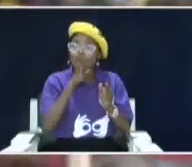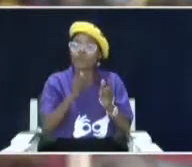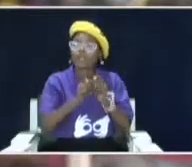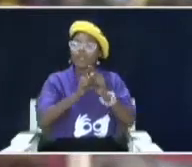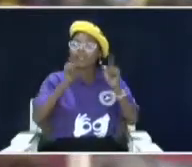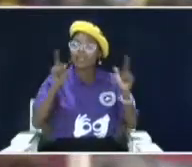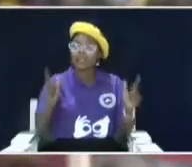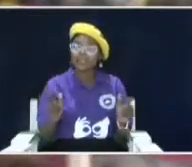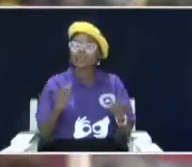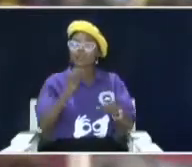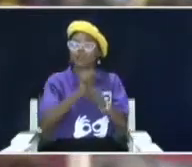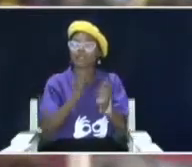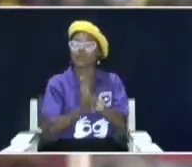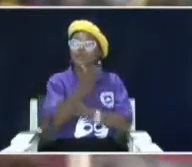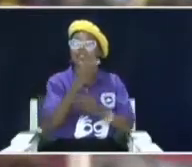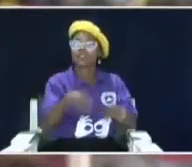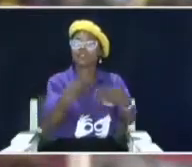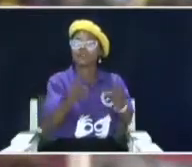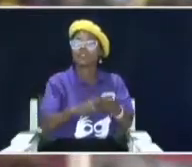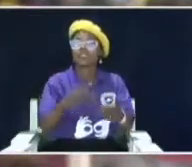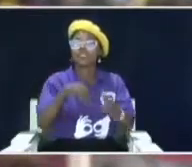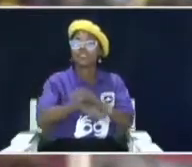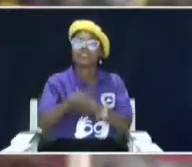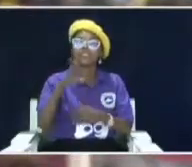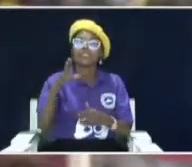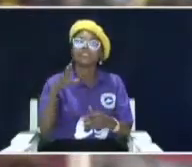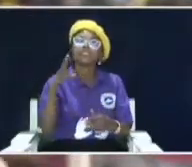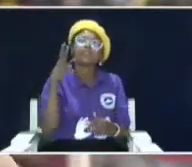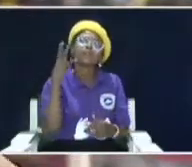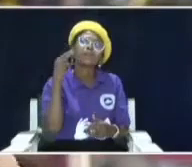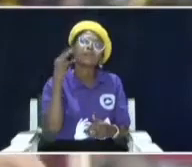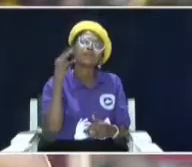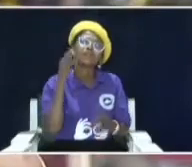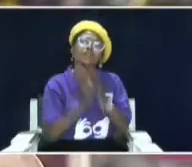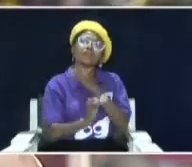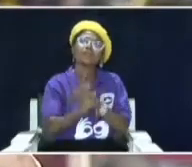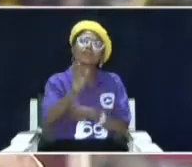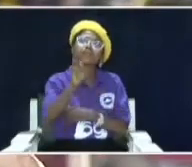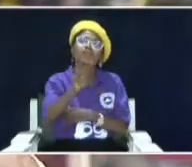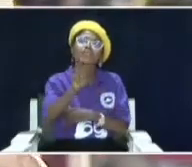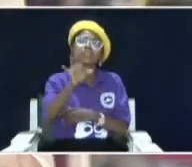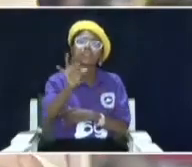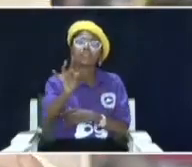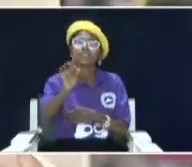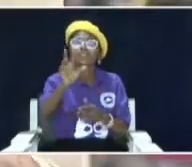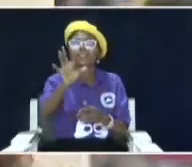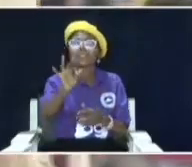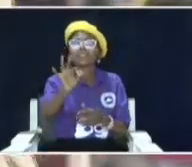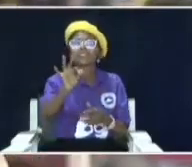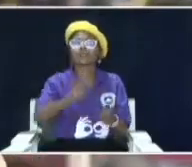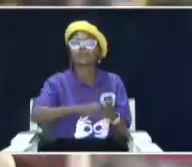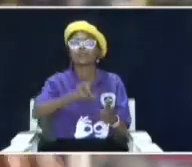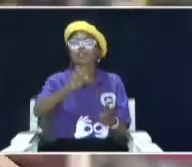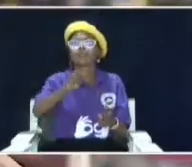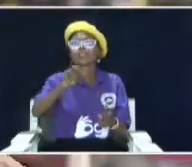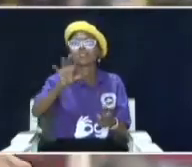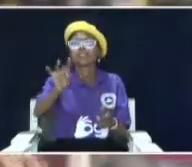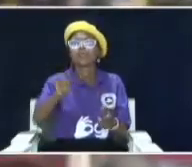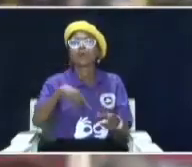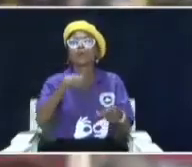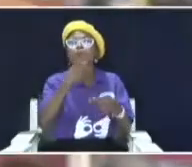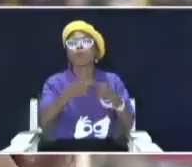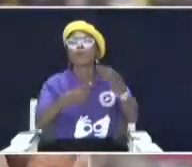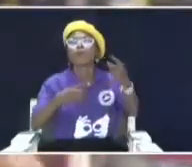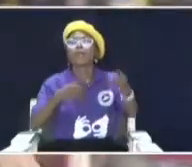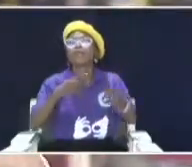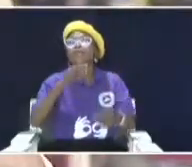The Bible says in Matthew 28, verse 19 to 20, Matthew 28, 19 to 20, he said, go ye therefore and